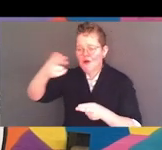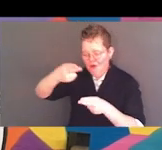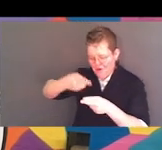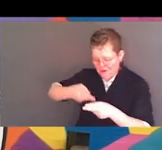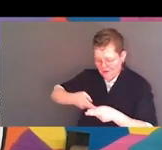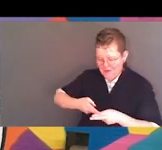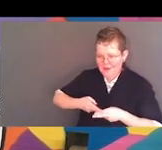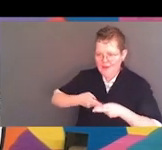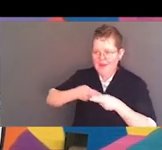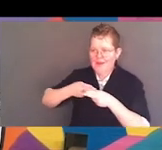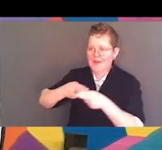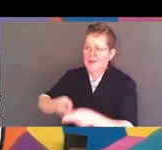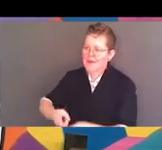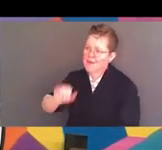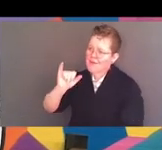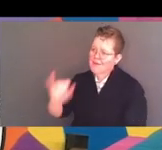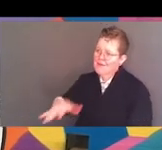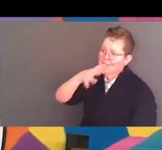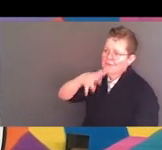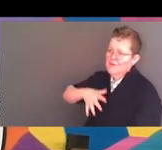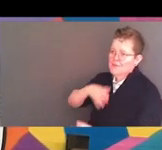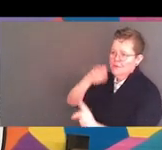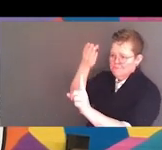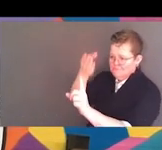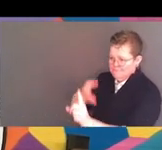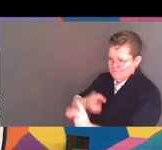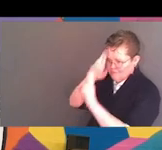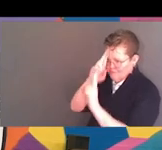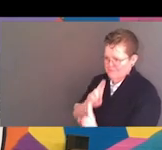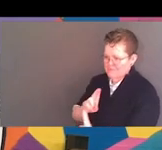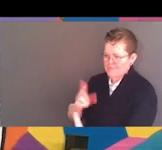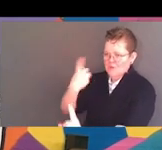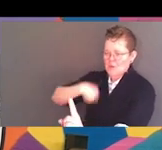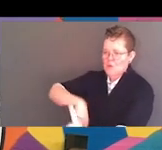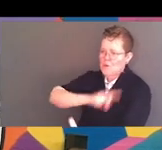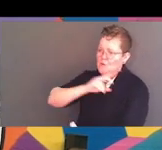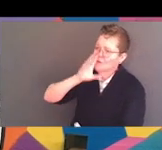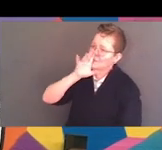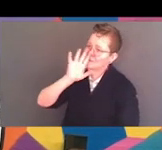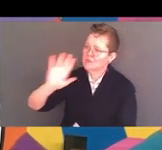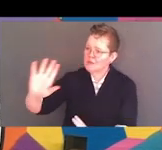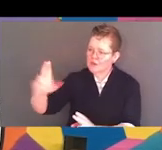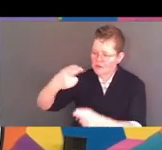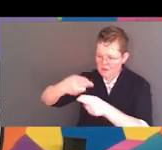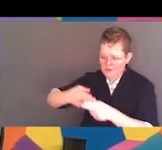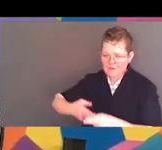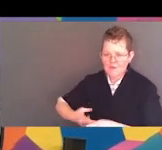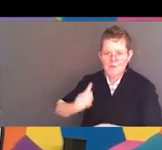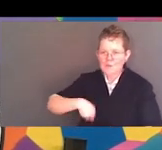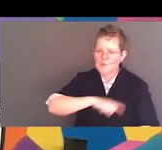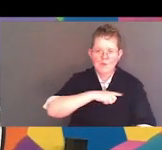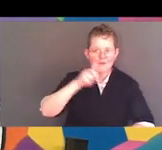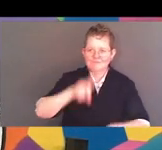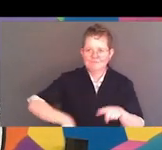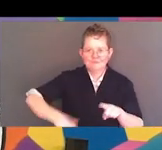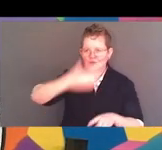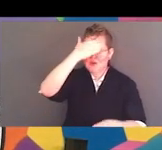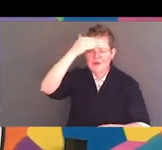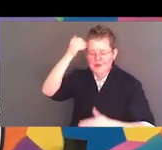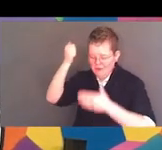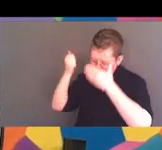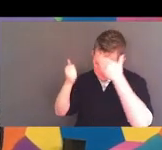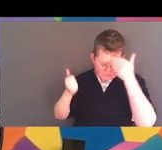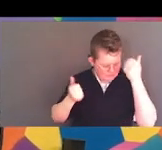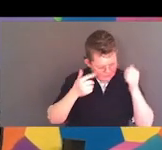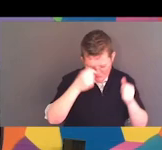name, say her name, say her name. She cannot be forgotten by